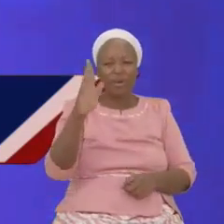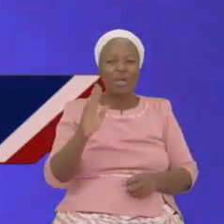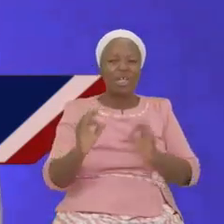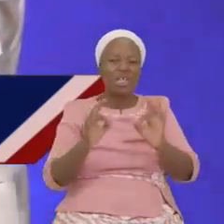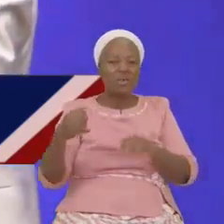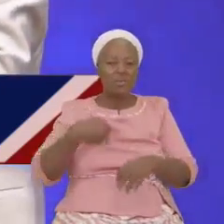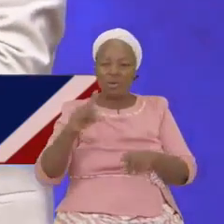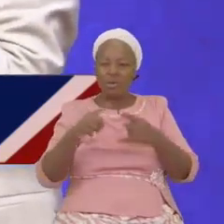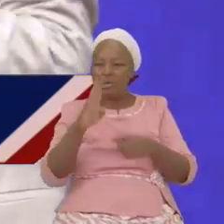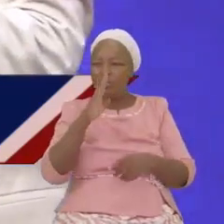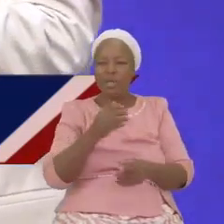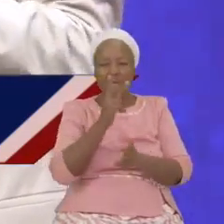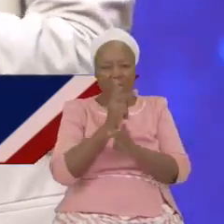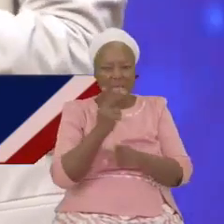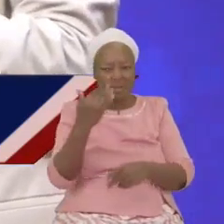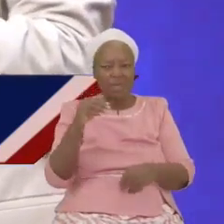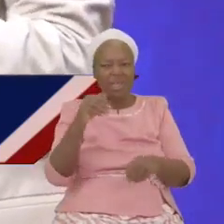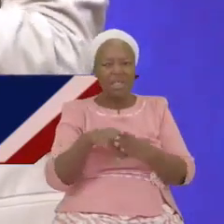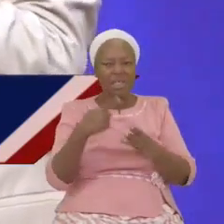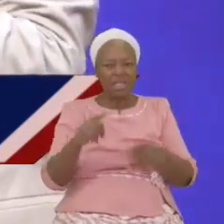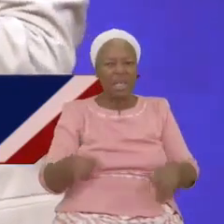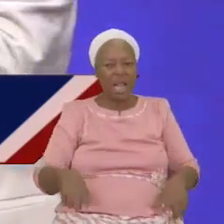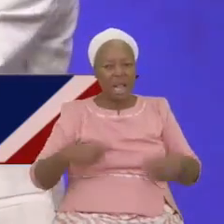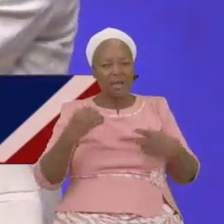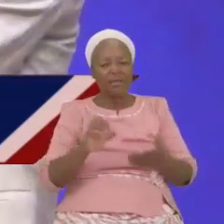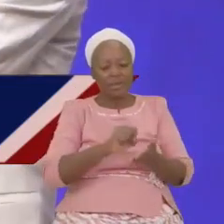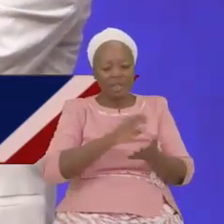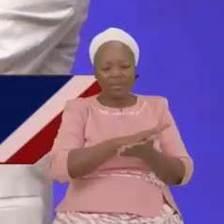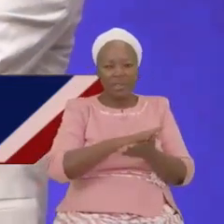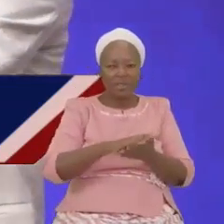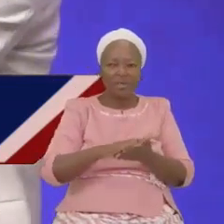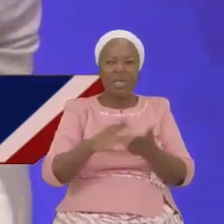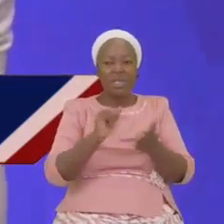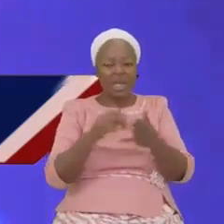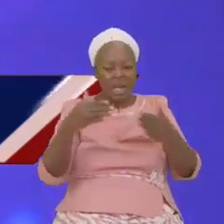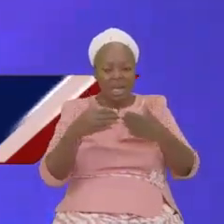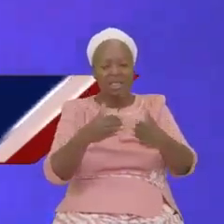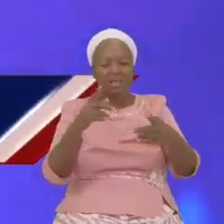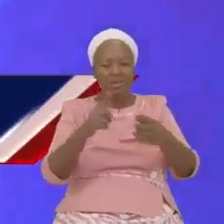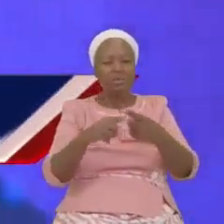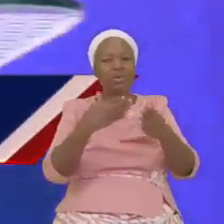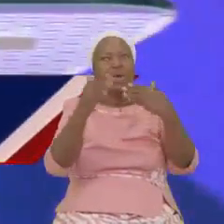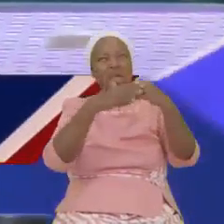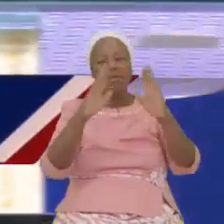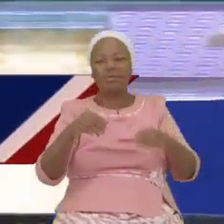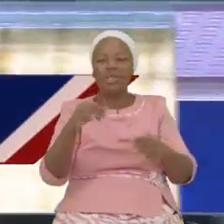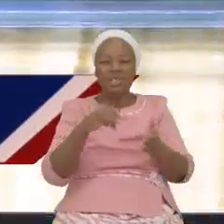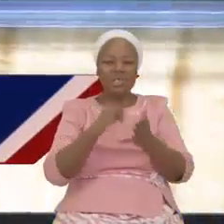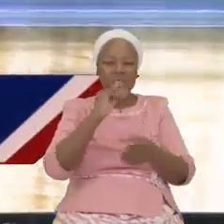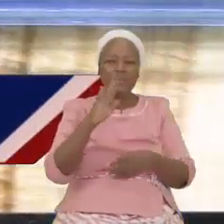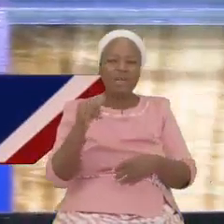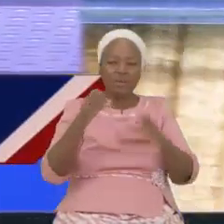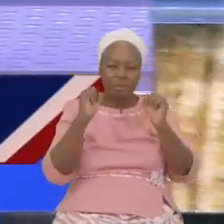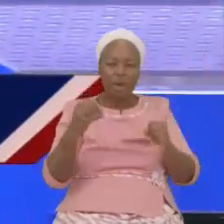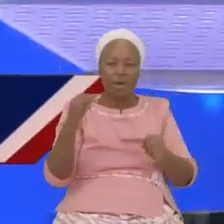to be kept in the life of sanctification that leads to heaven, is by the power of God.